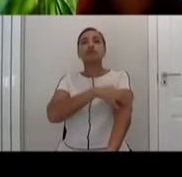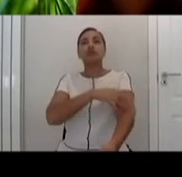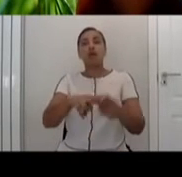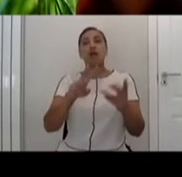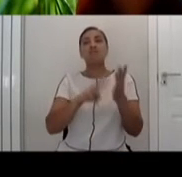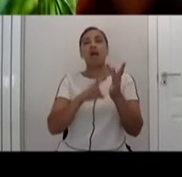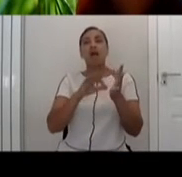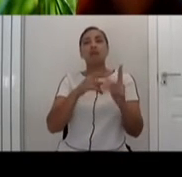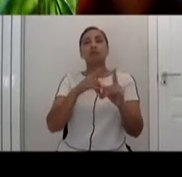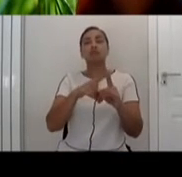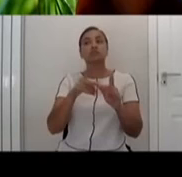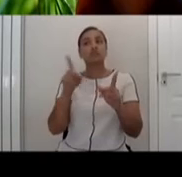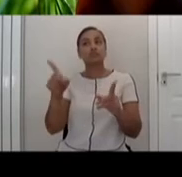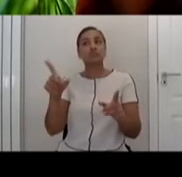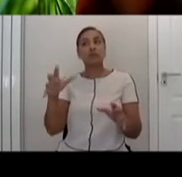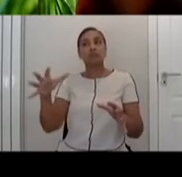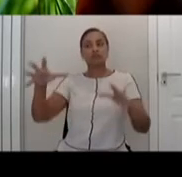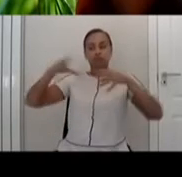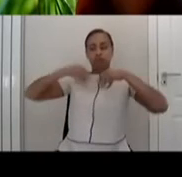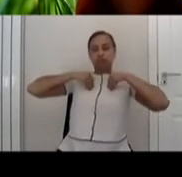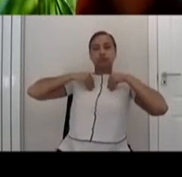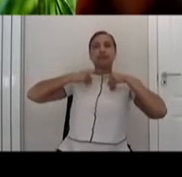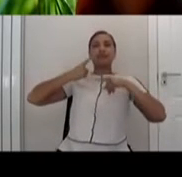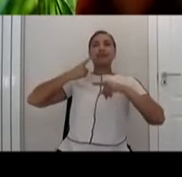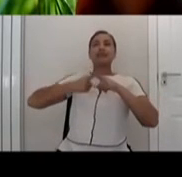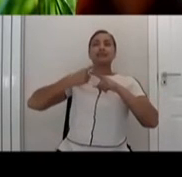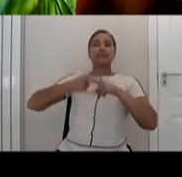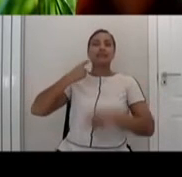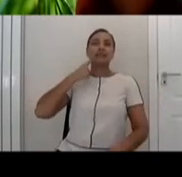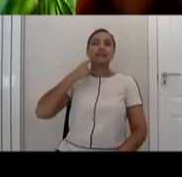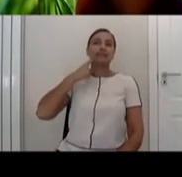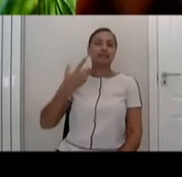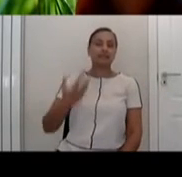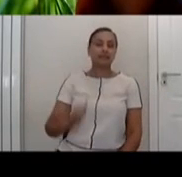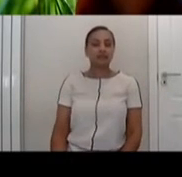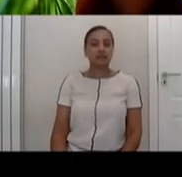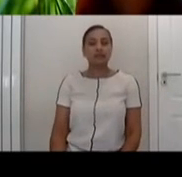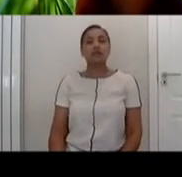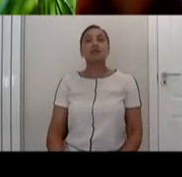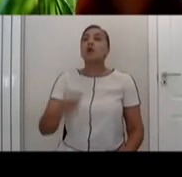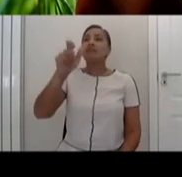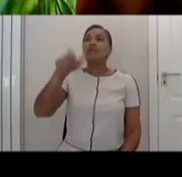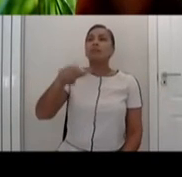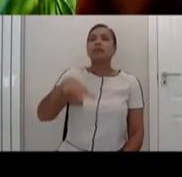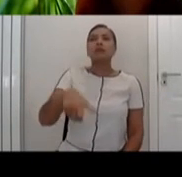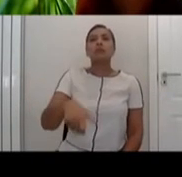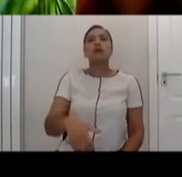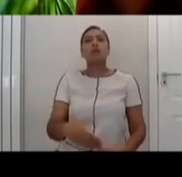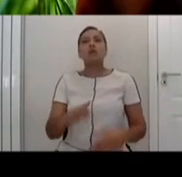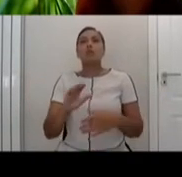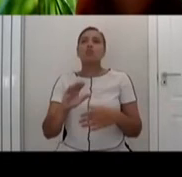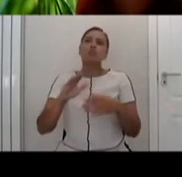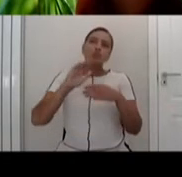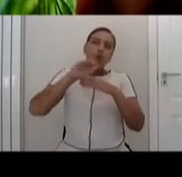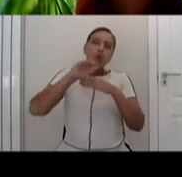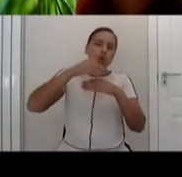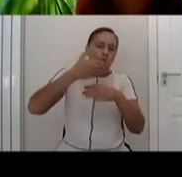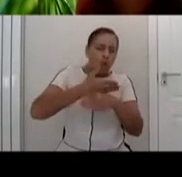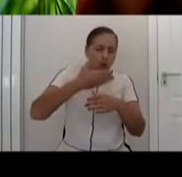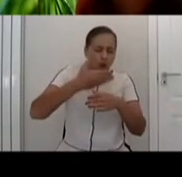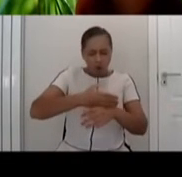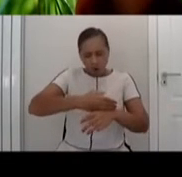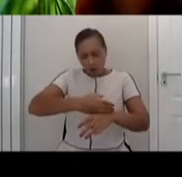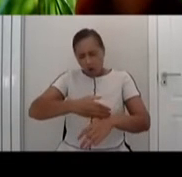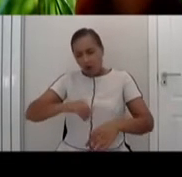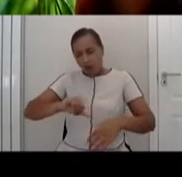of. Allied to that is the fact that people who are working 80 hours a week or working jobs with irregular